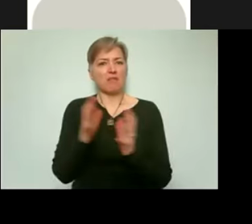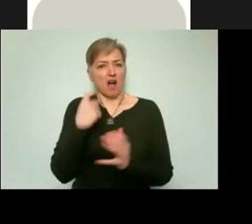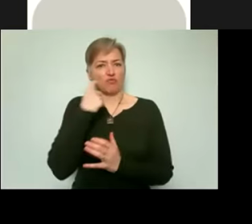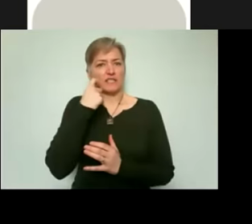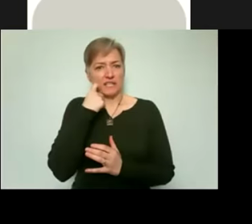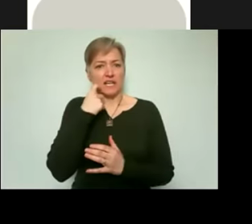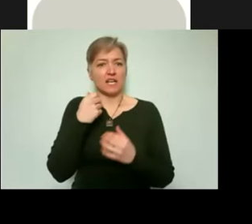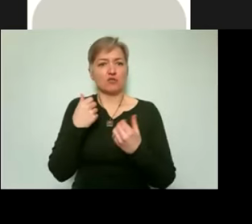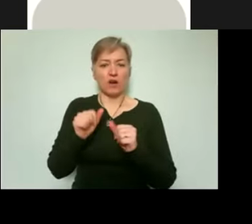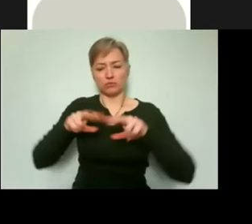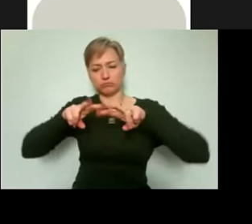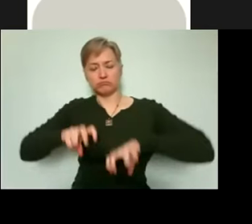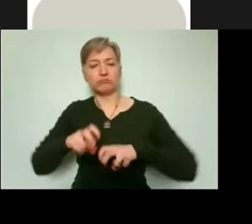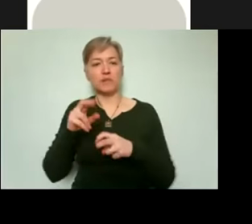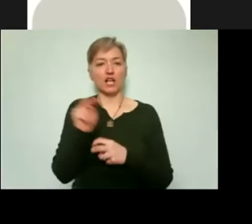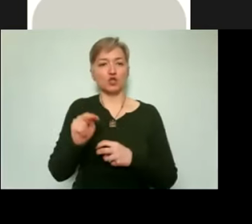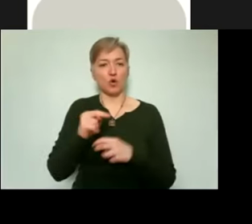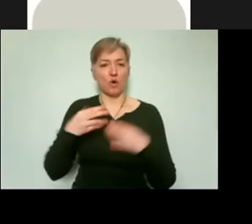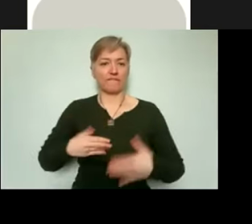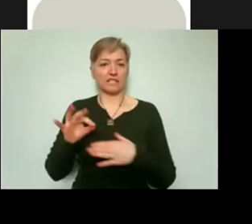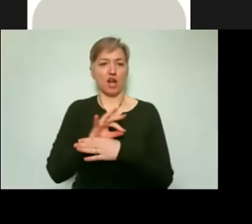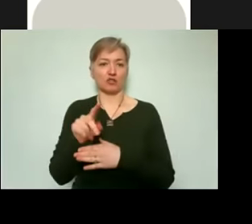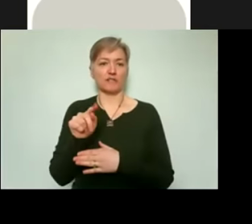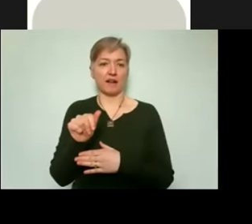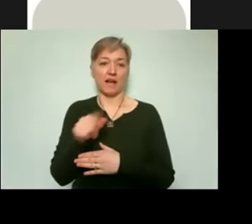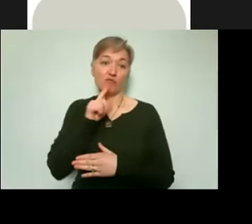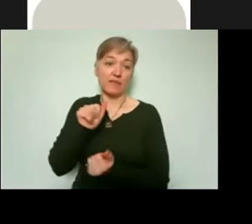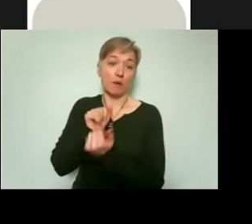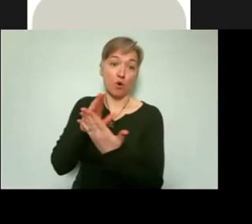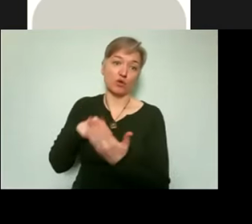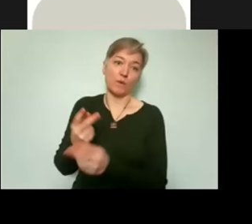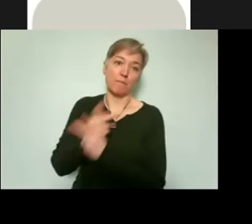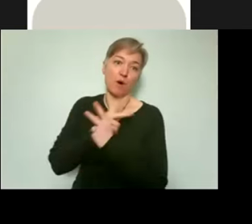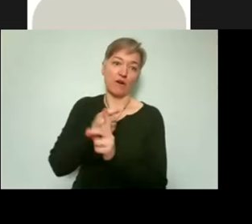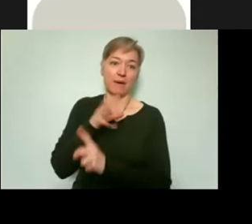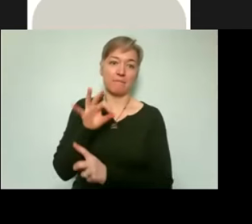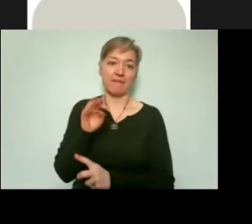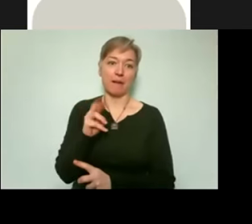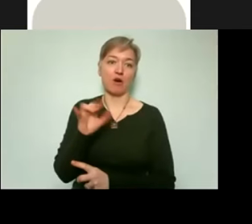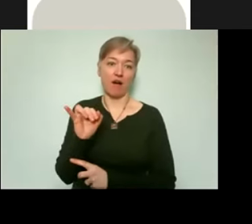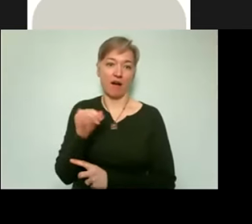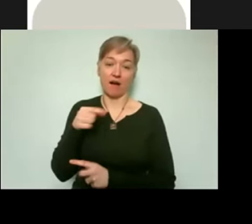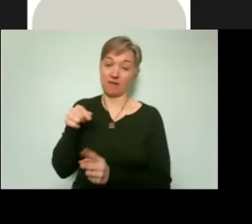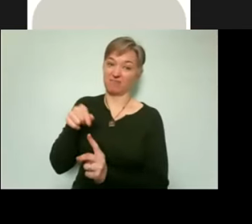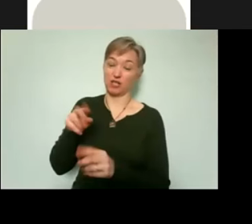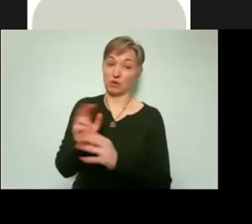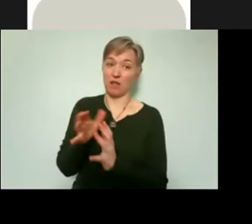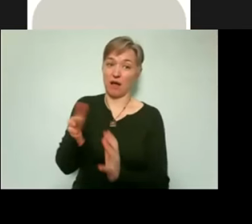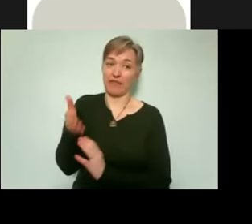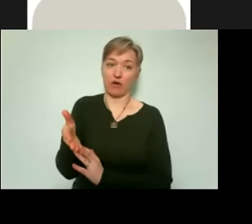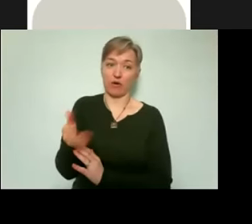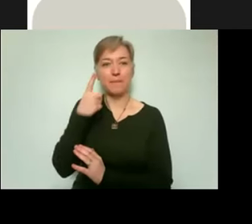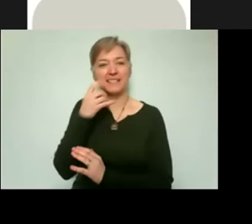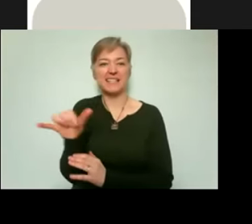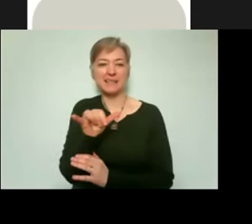for neurophysiological data. And really this approach was borrowed from fMRI, where it's used really quite extensively because it's similar